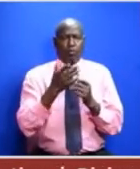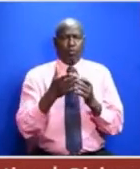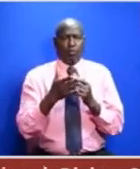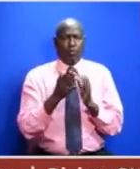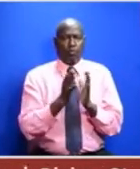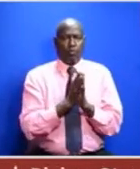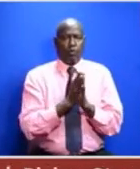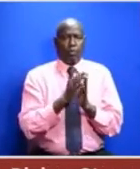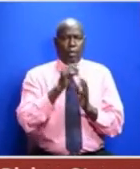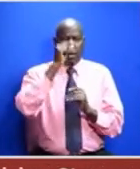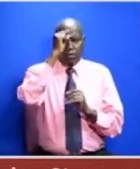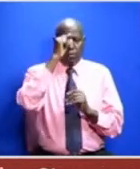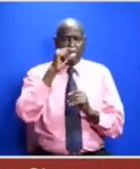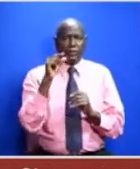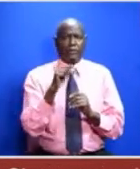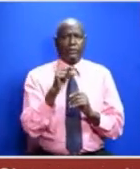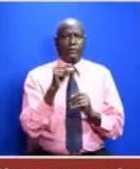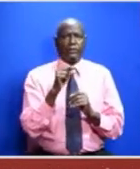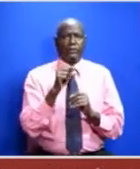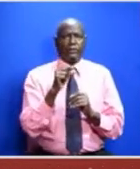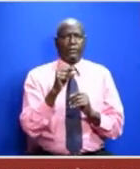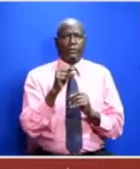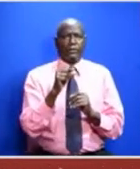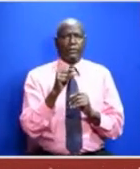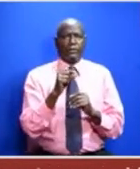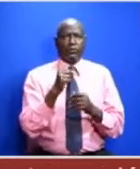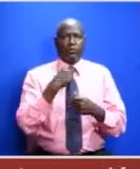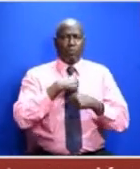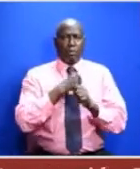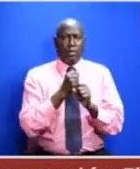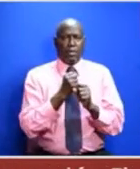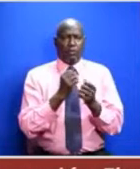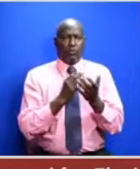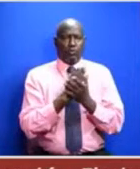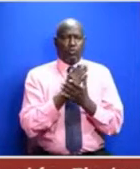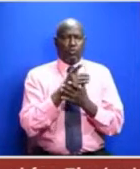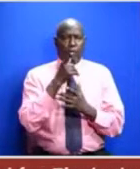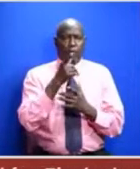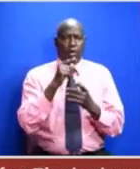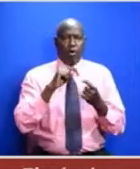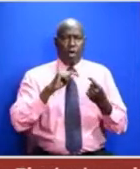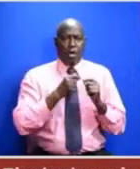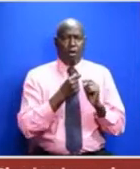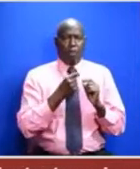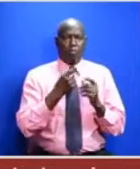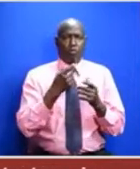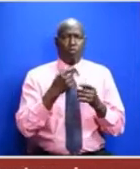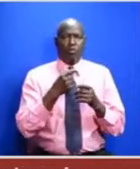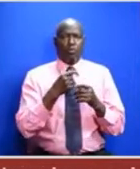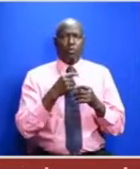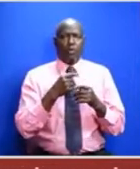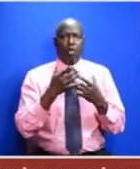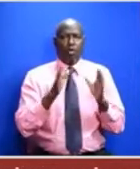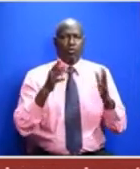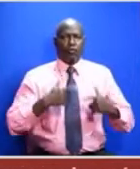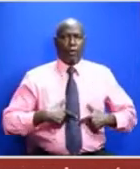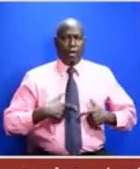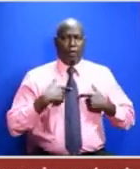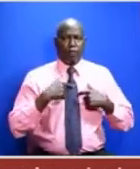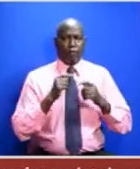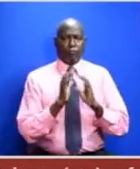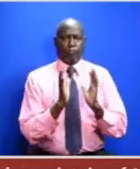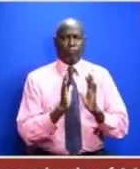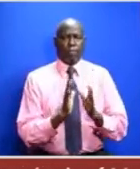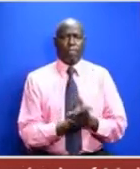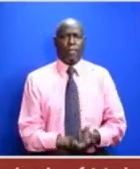to ensure freedom of worship that does not cause harm or lead to loss of lives. Reporting for Hope TV Newswatch, my name